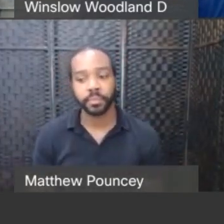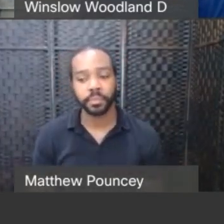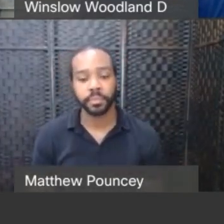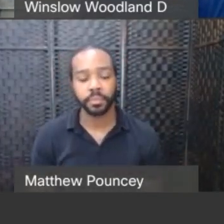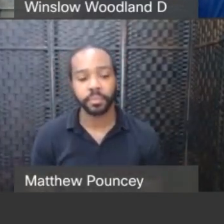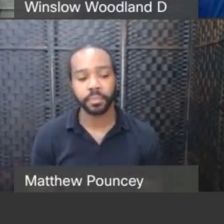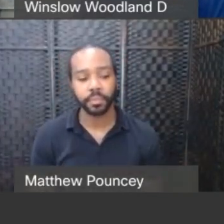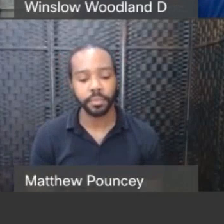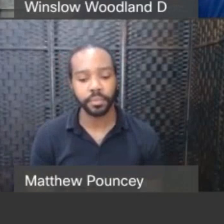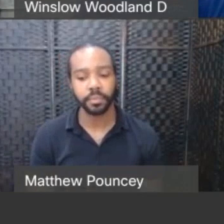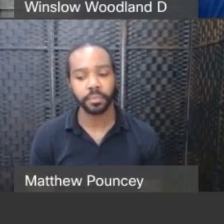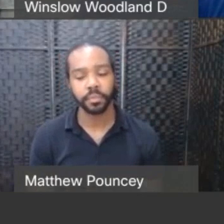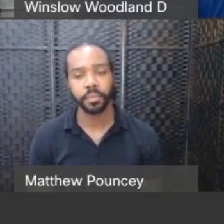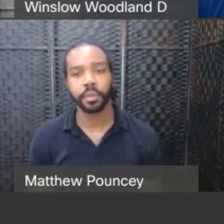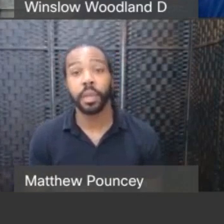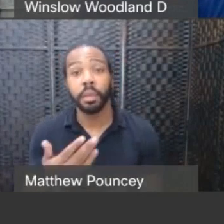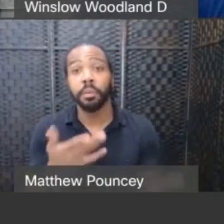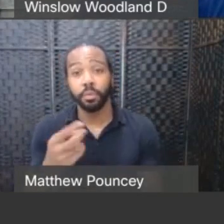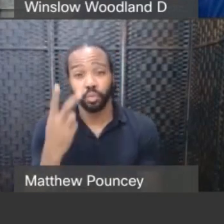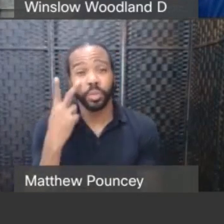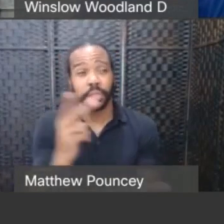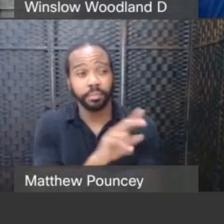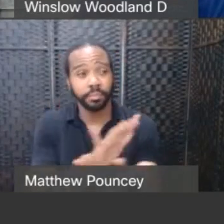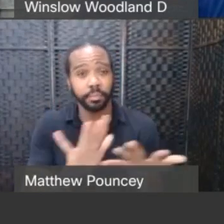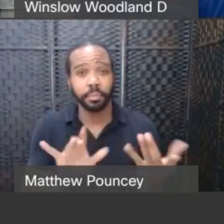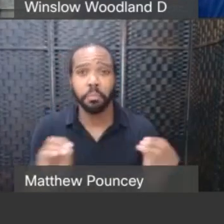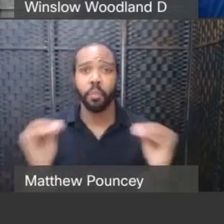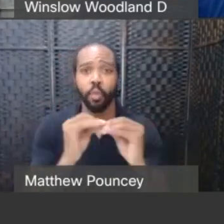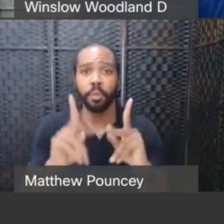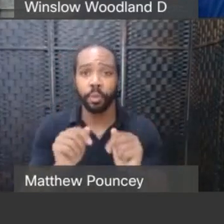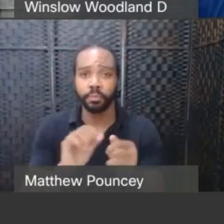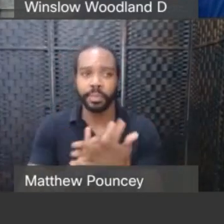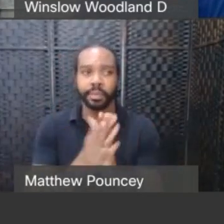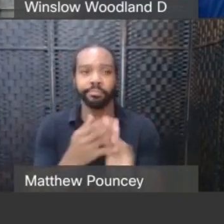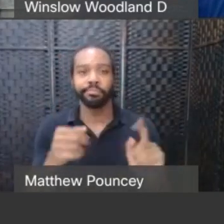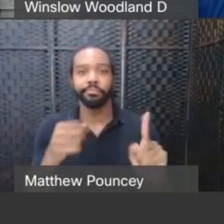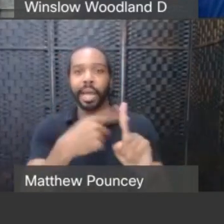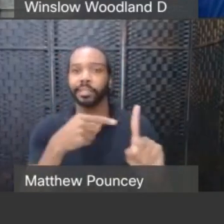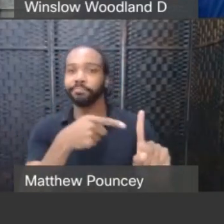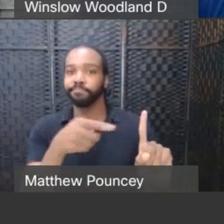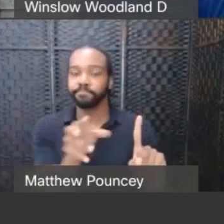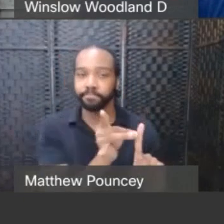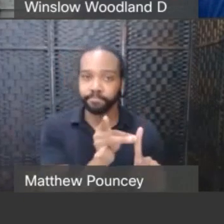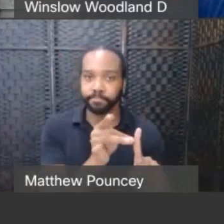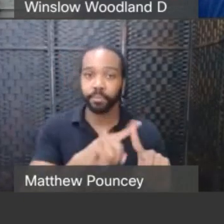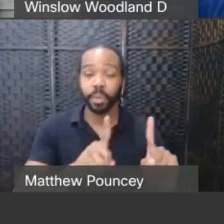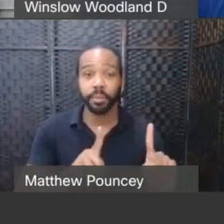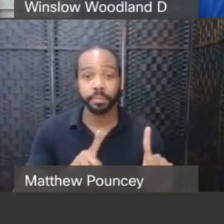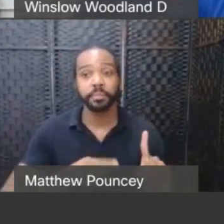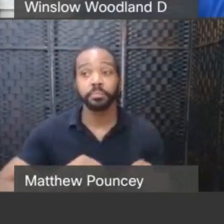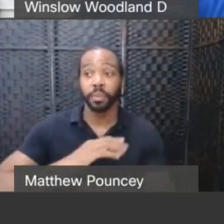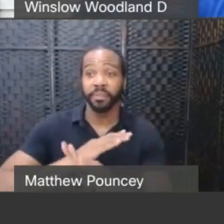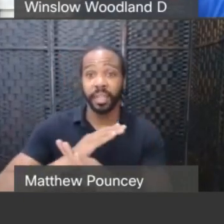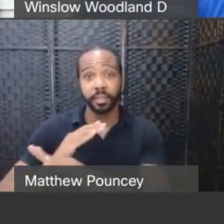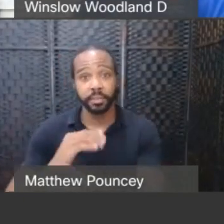more people who test positive, but in terms of people who get sick and in terms of the preventing severe illness and preventing hospitalization, the